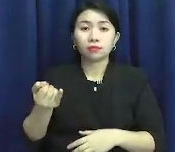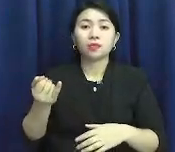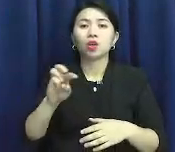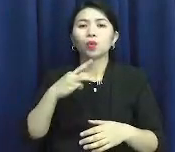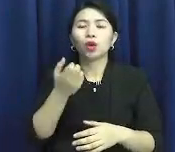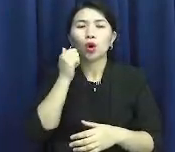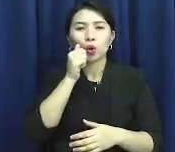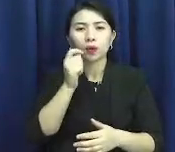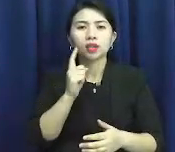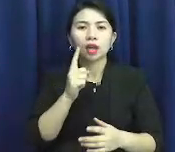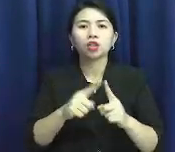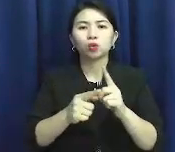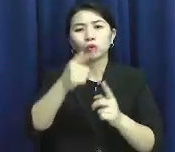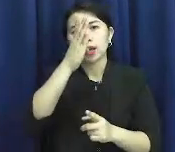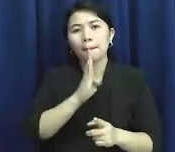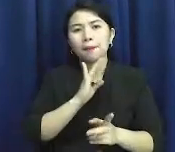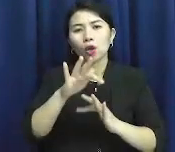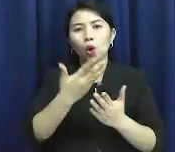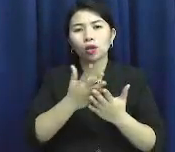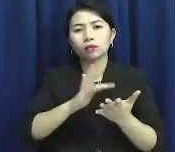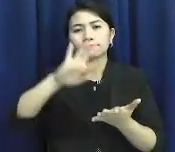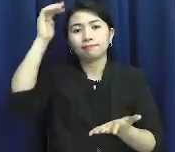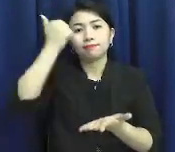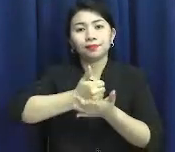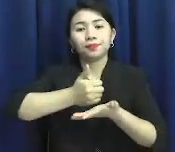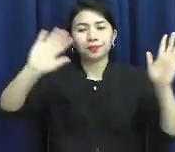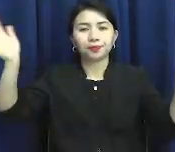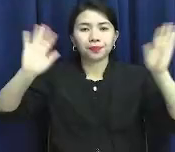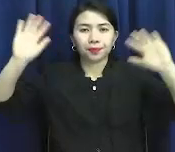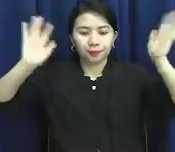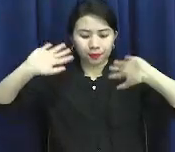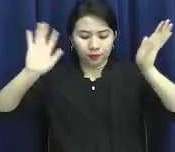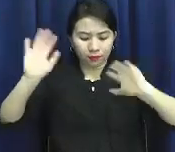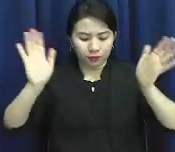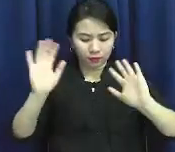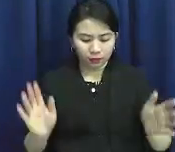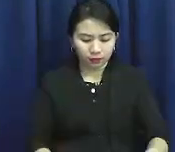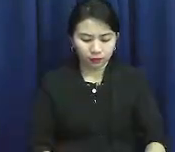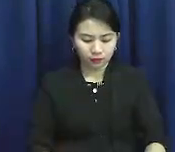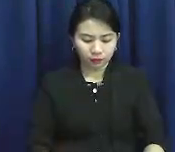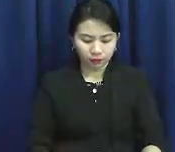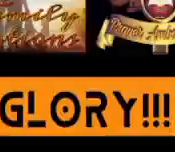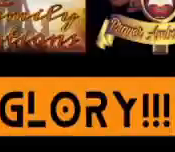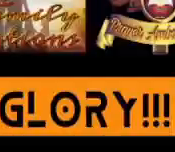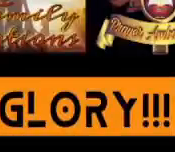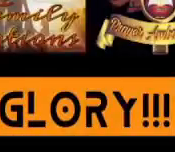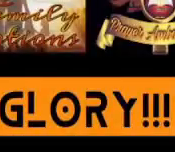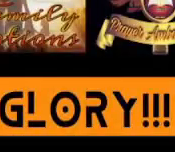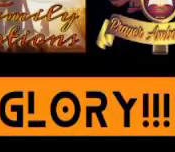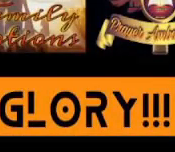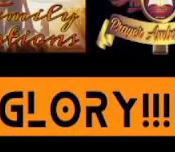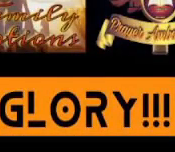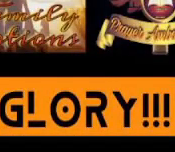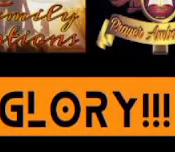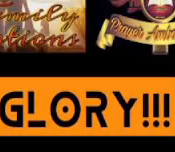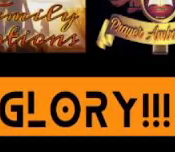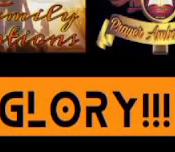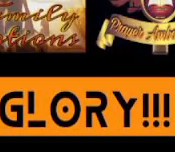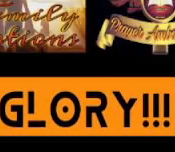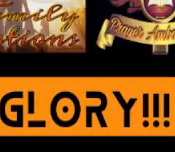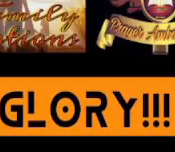namin sinasabing, to God be the glory. God bless you all. Peace out. It